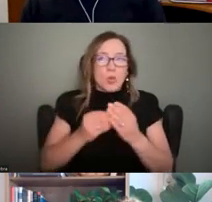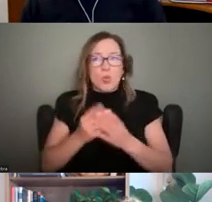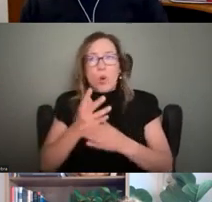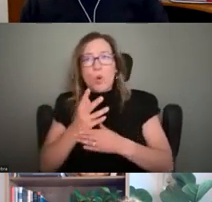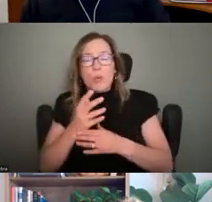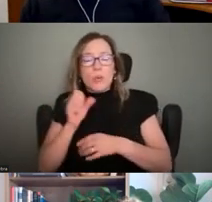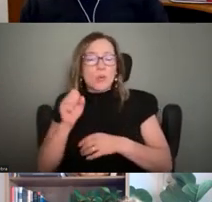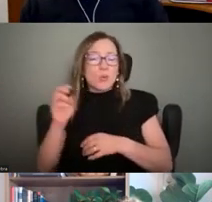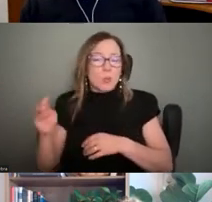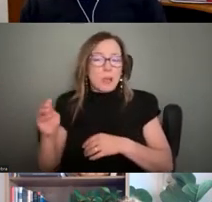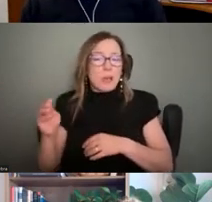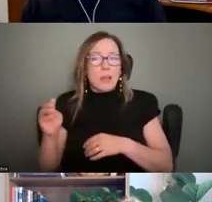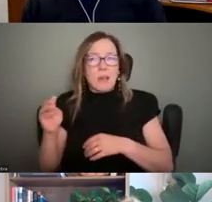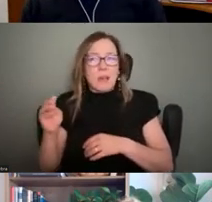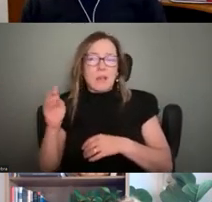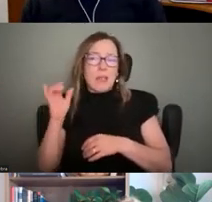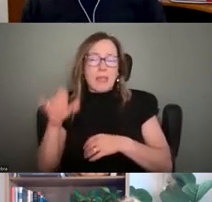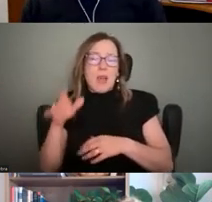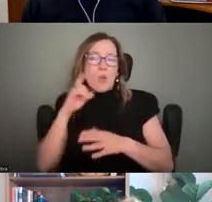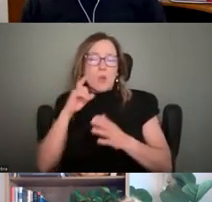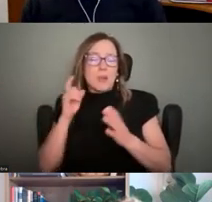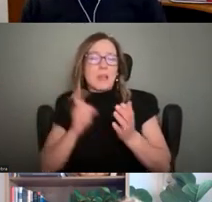example, that would indicate